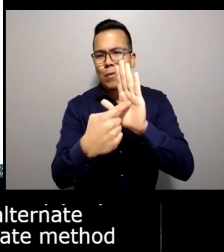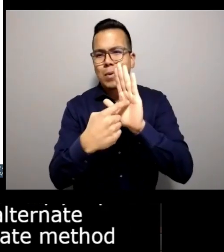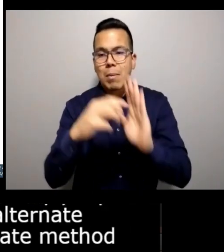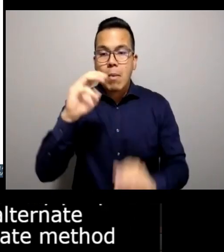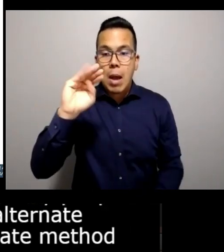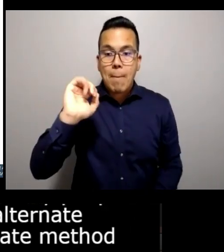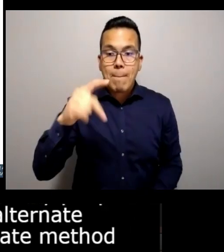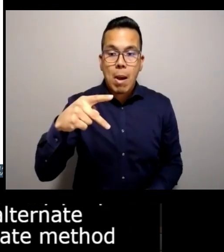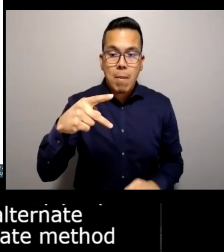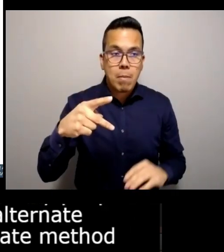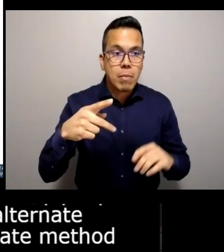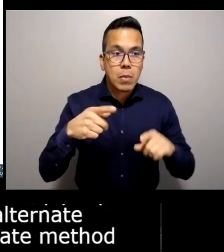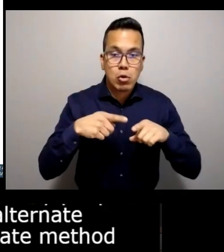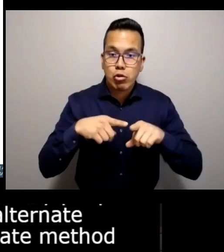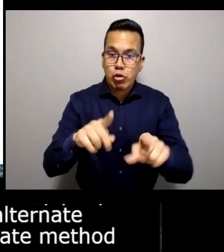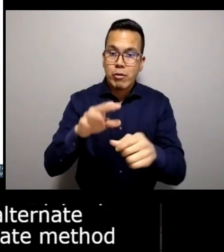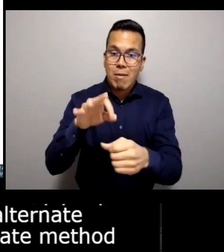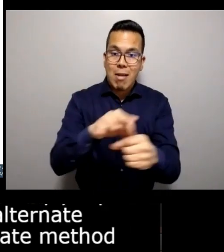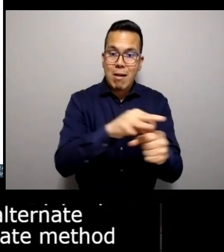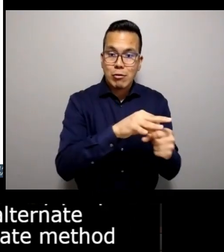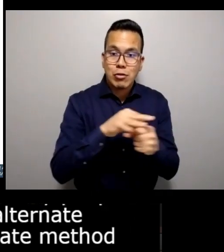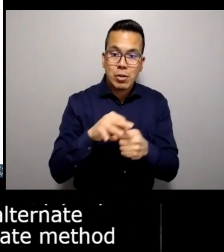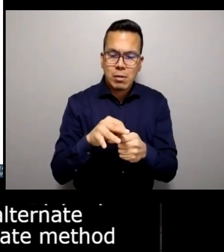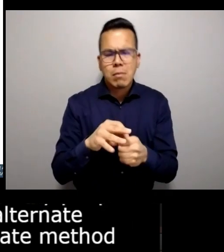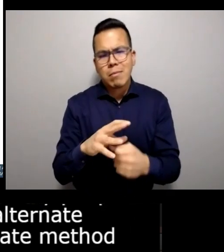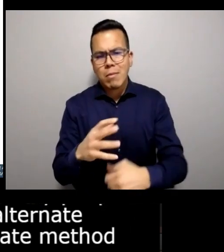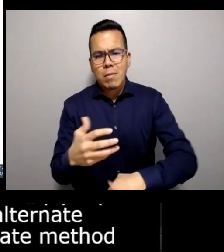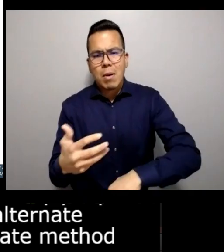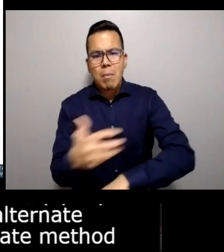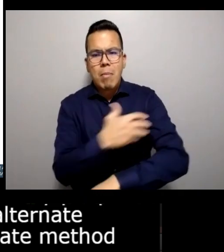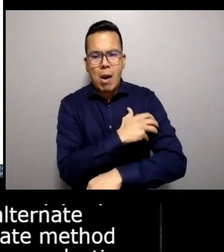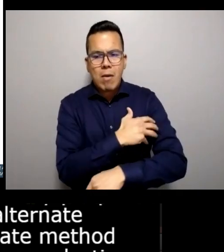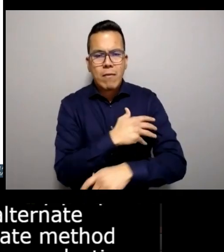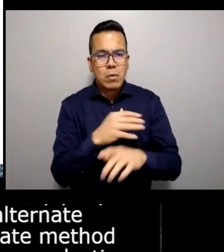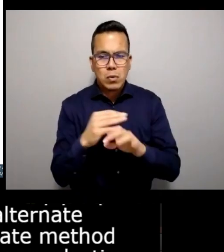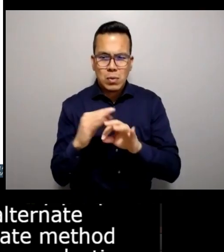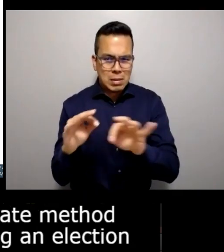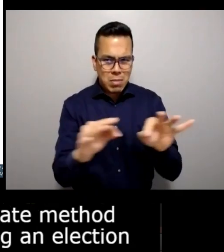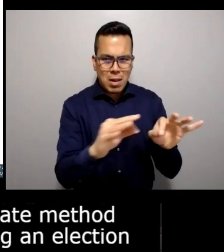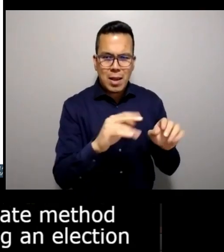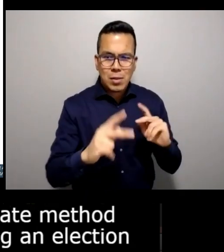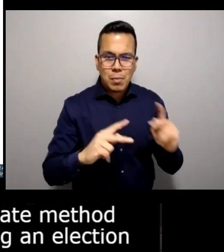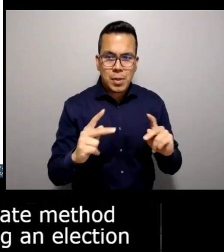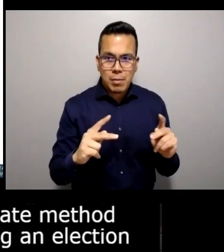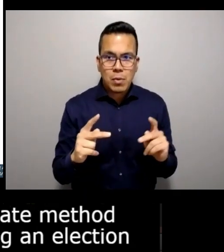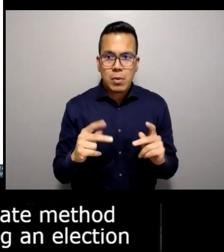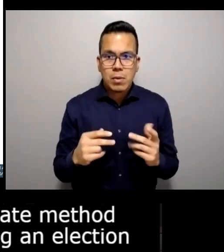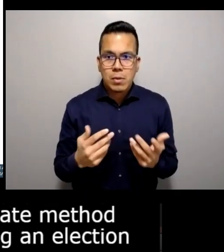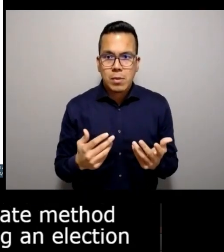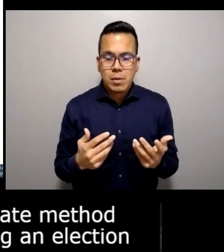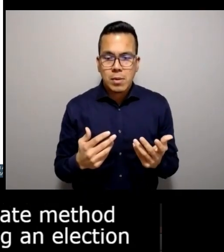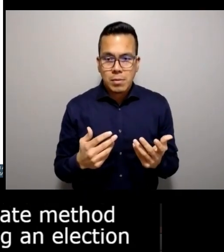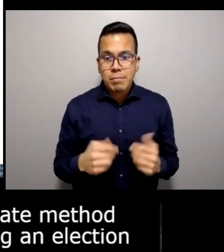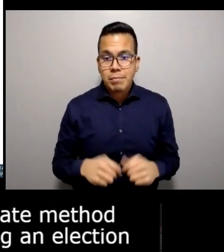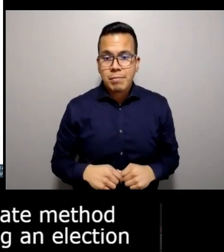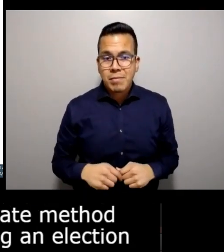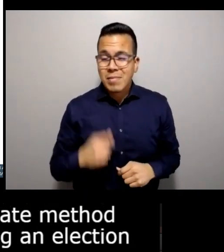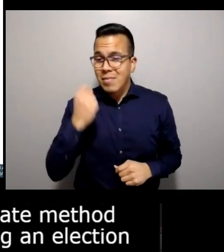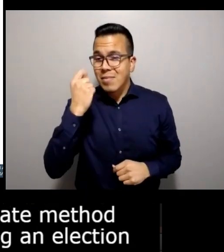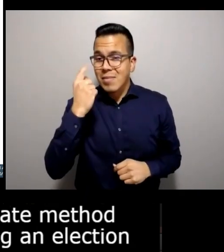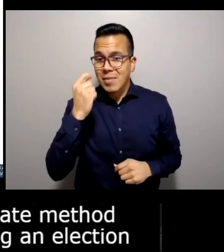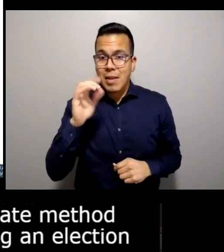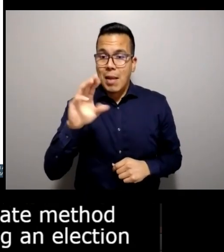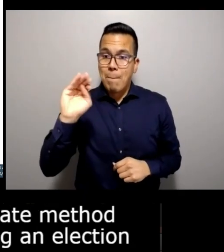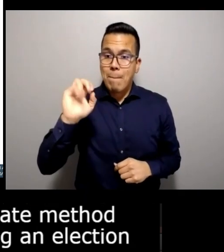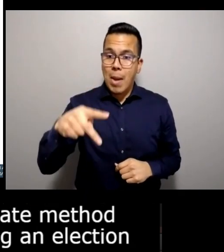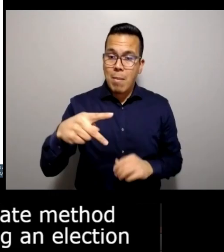a very powerful way of communicating to many people, but recognize that it does not communicate to all people.